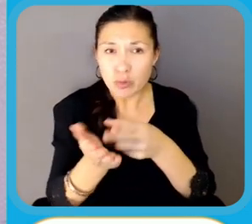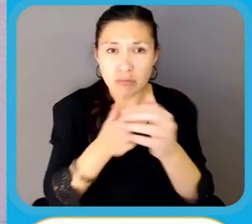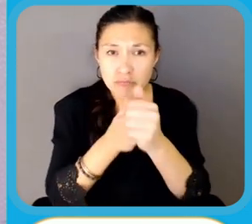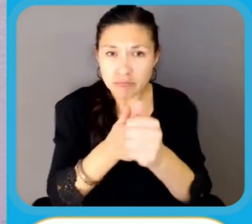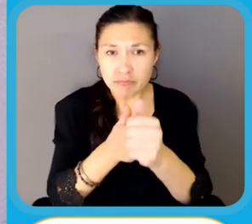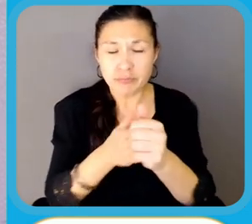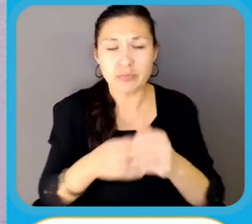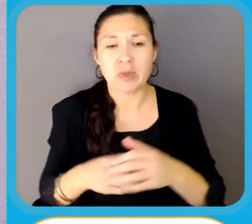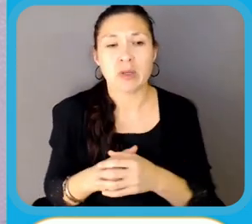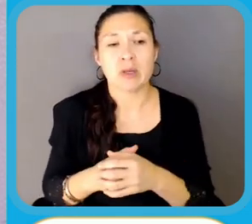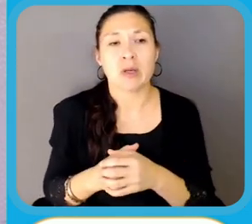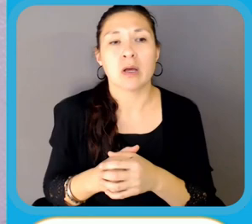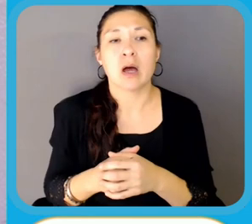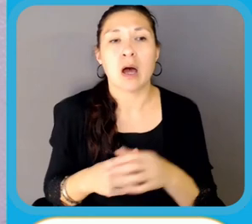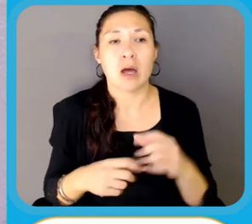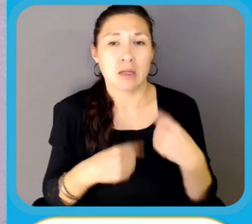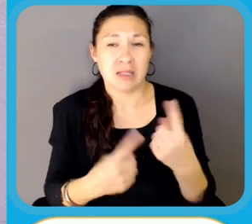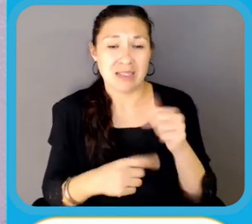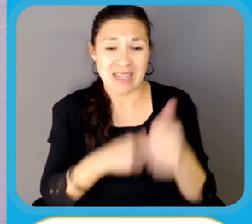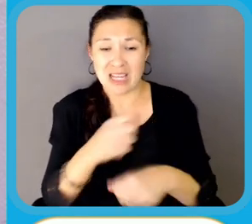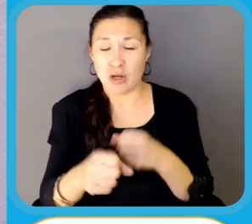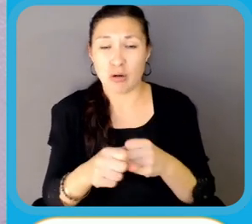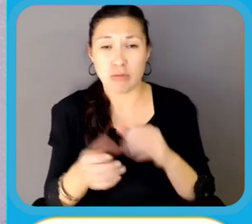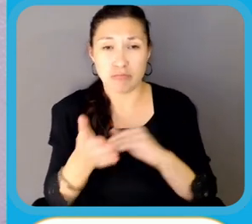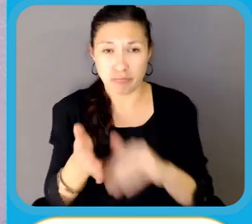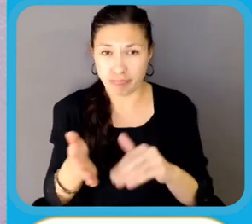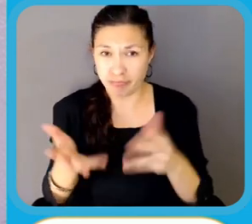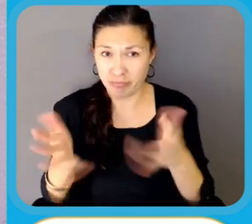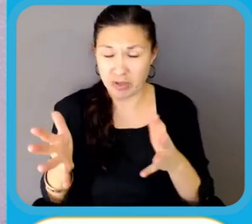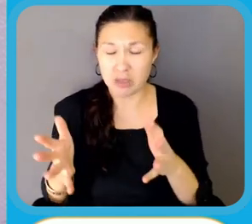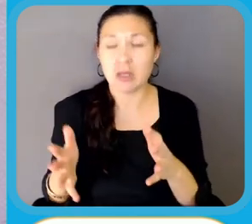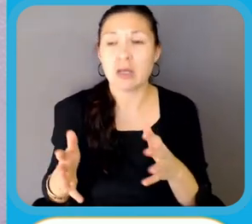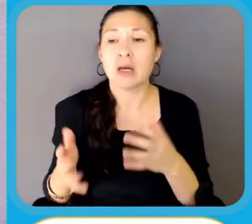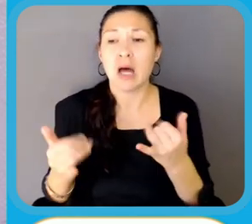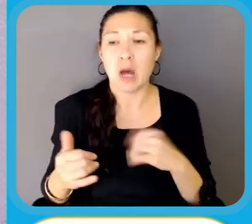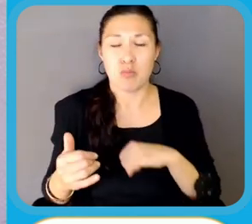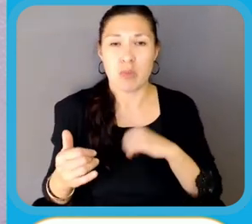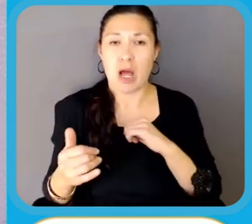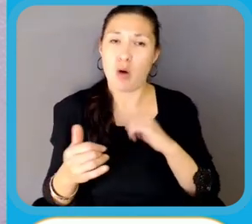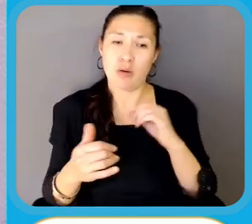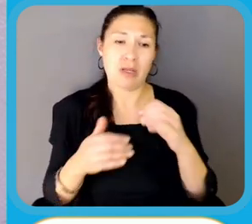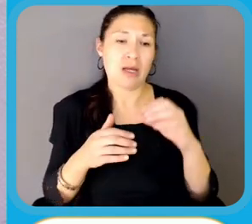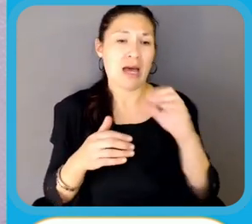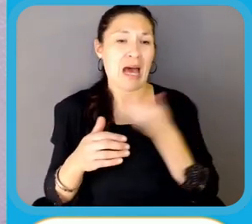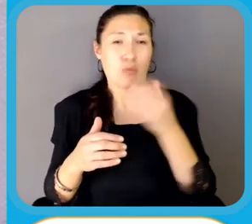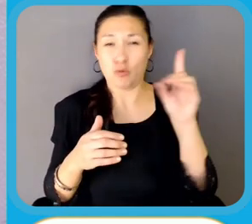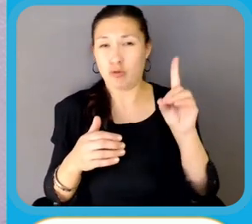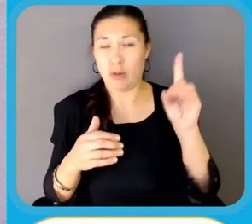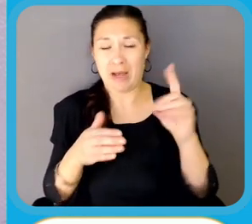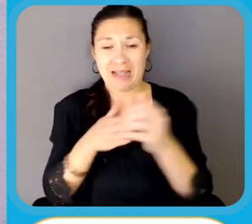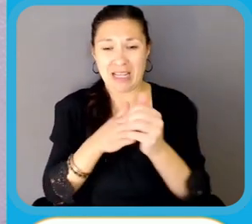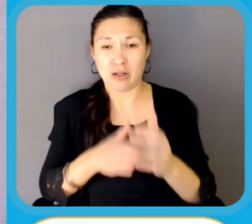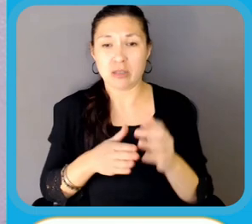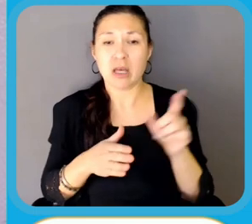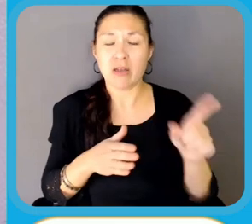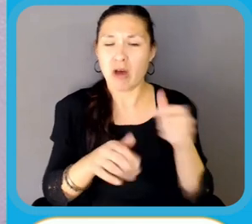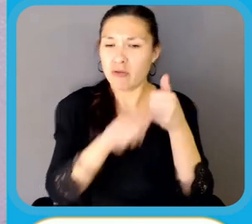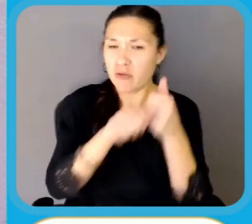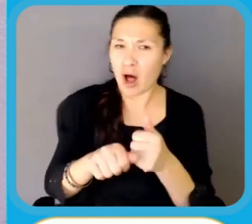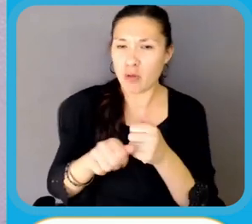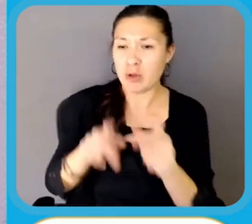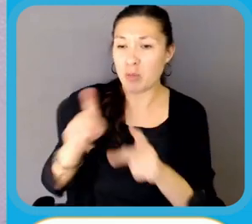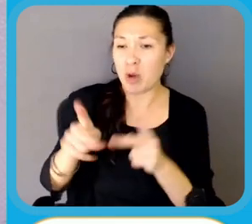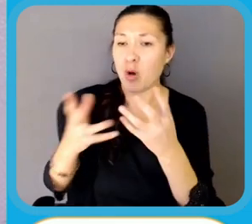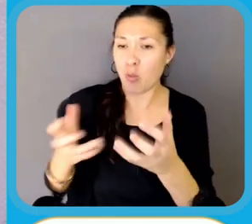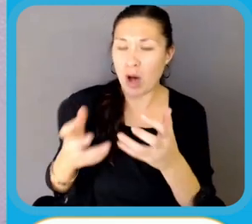release, and I'm proud of the collective efforts made by our Democratic leaders and advocates who continue to align the will of the people with progressive